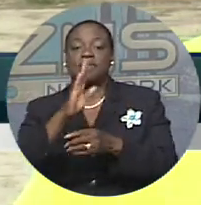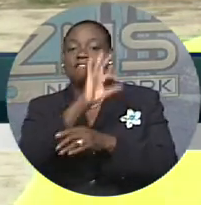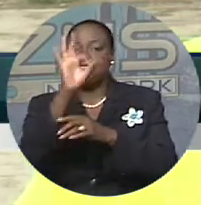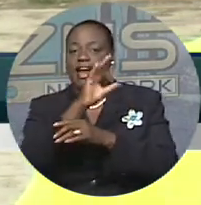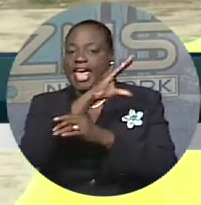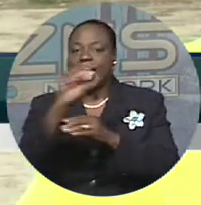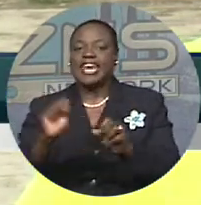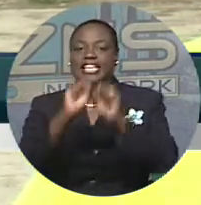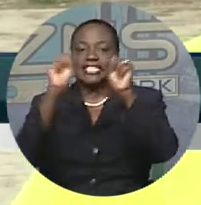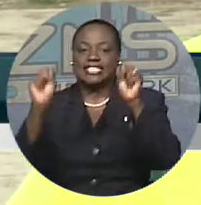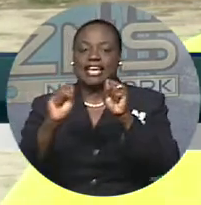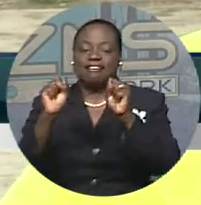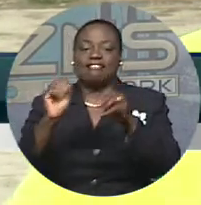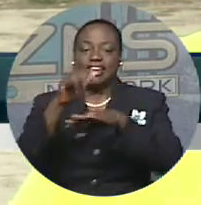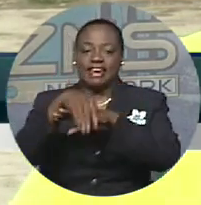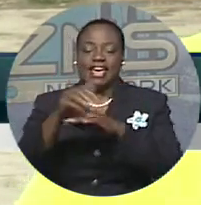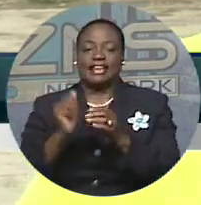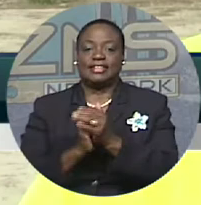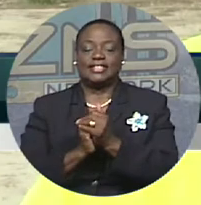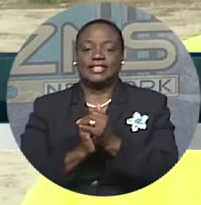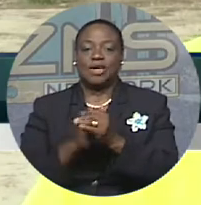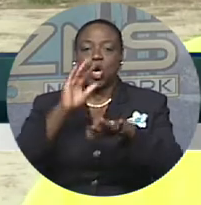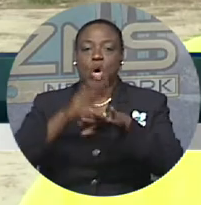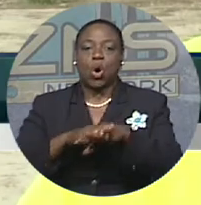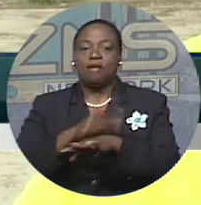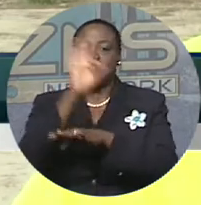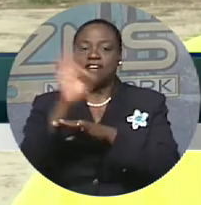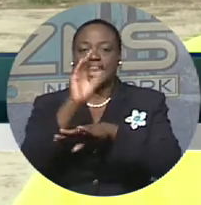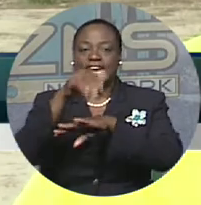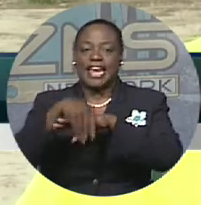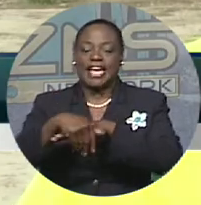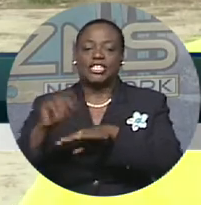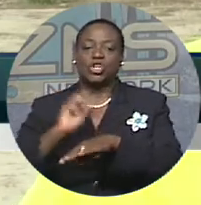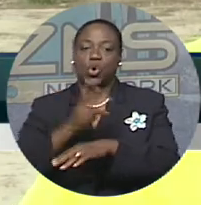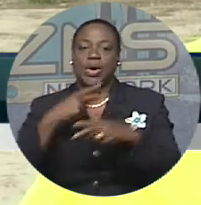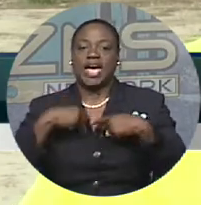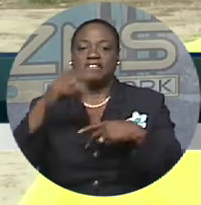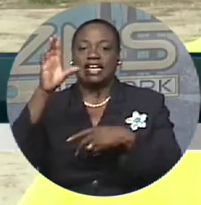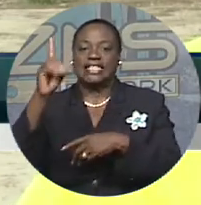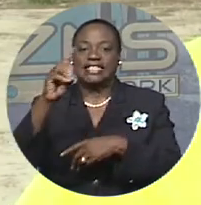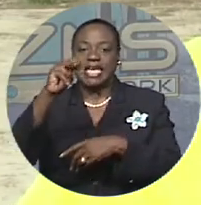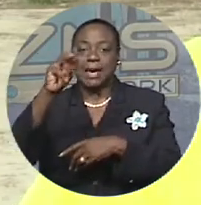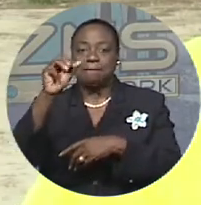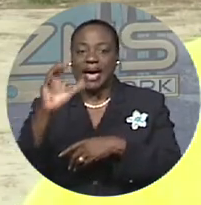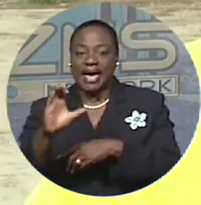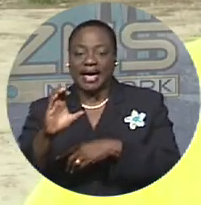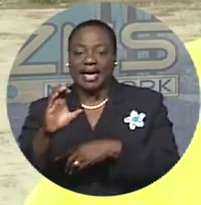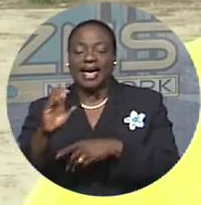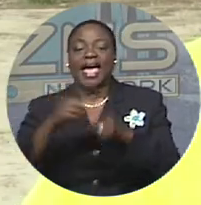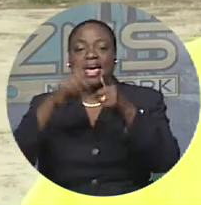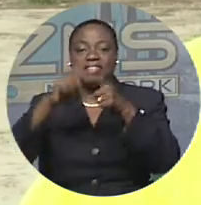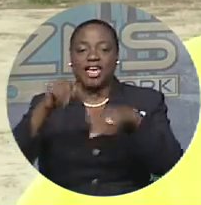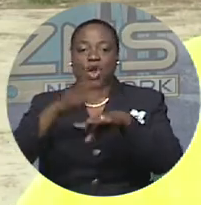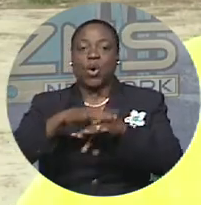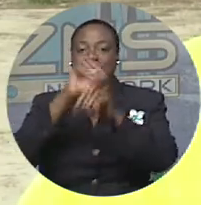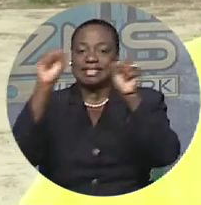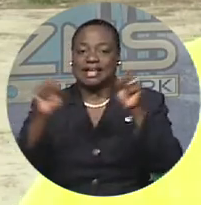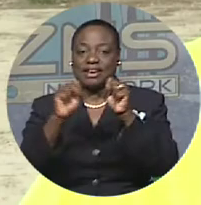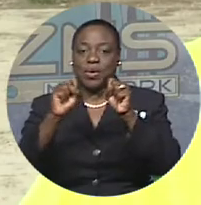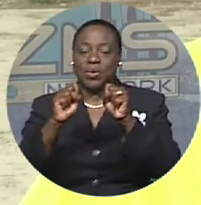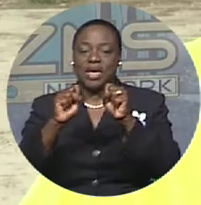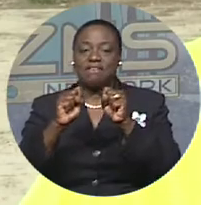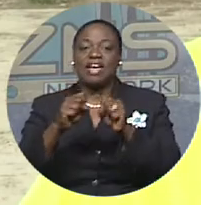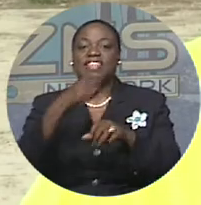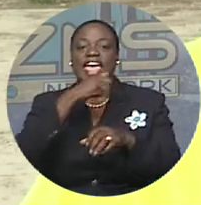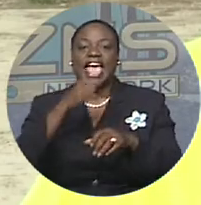the Spank Band as a house band. On Friday night, we have D-Mac as the headliner. And then on Saturday, we have